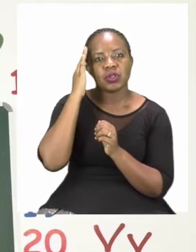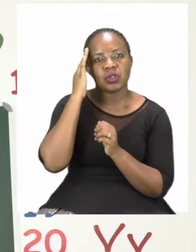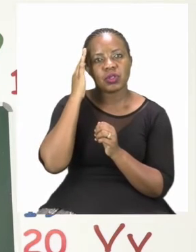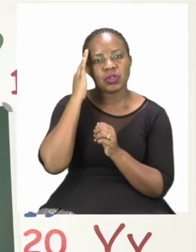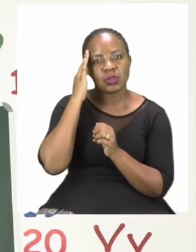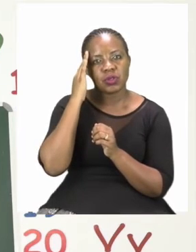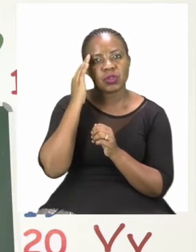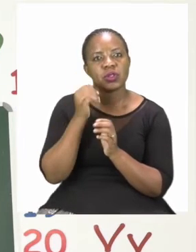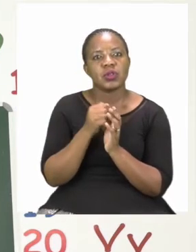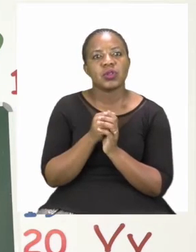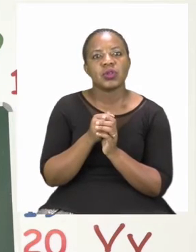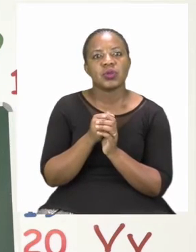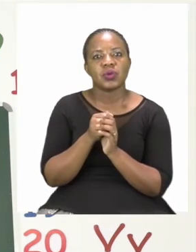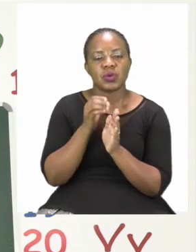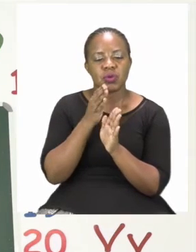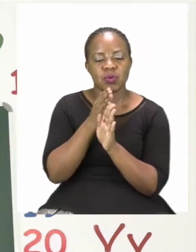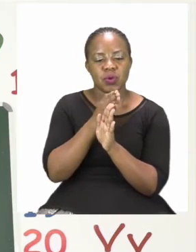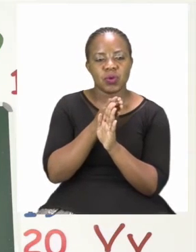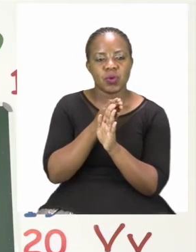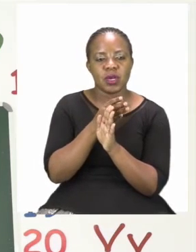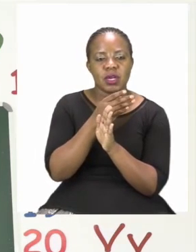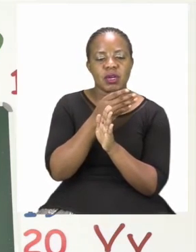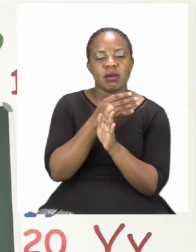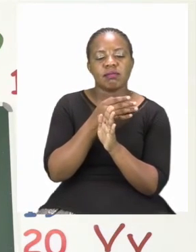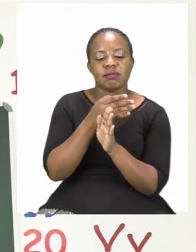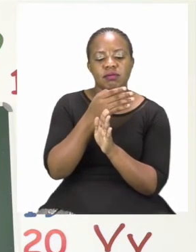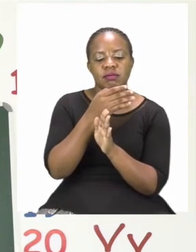is 4.